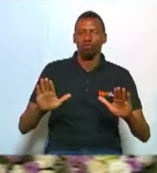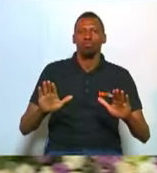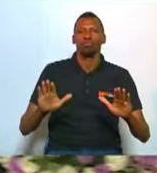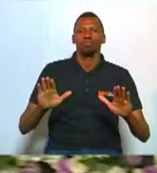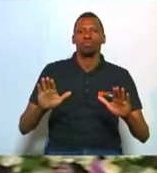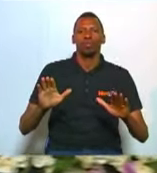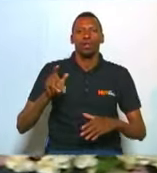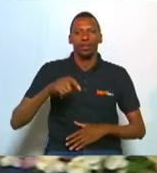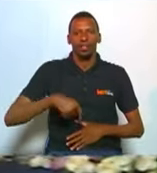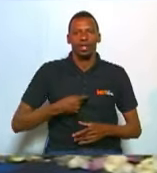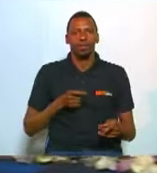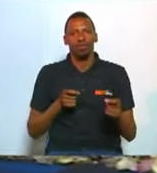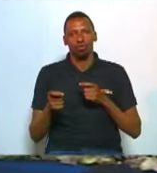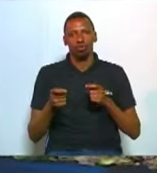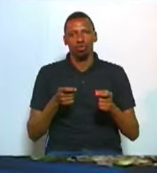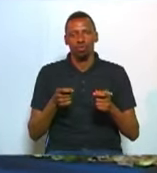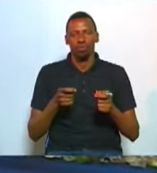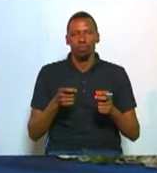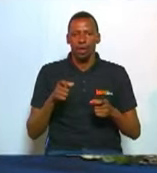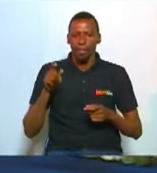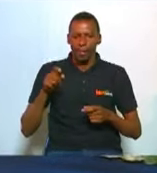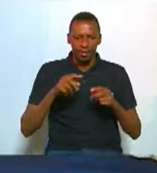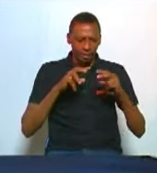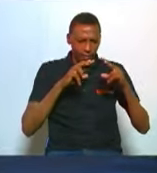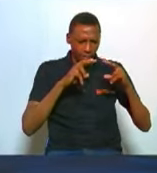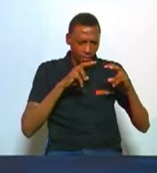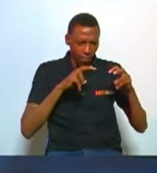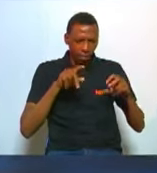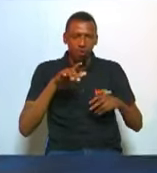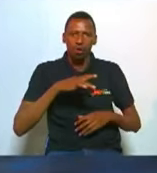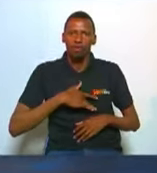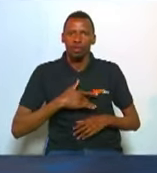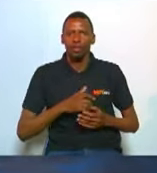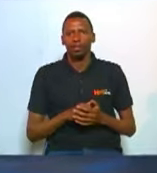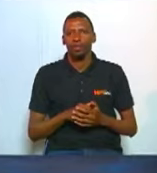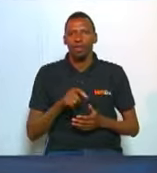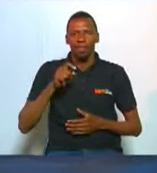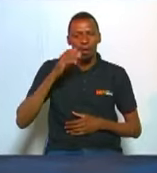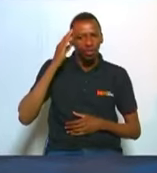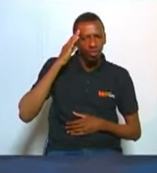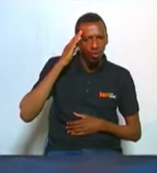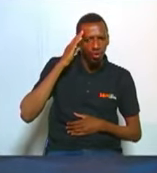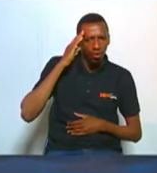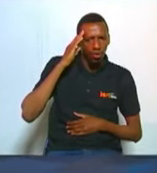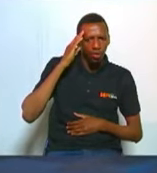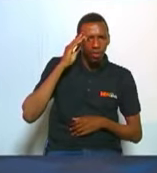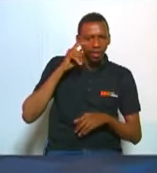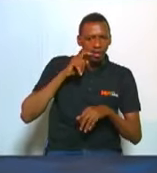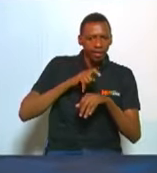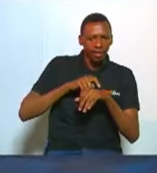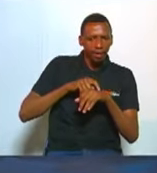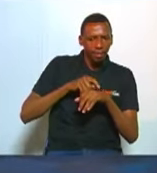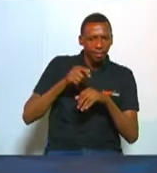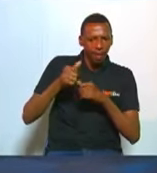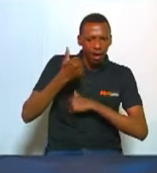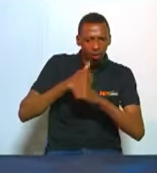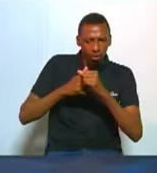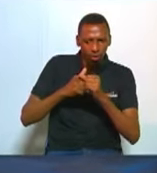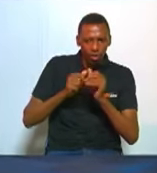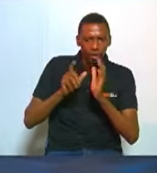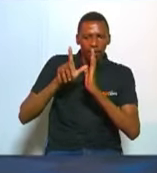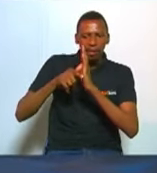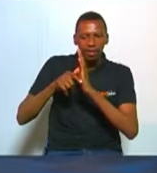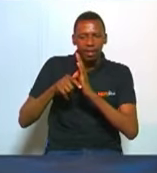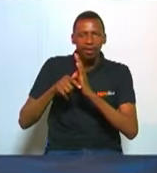Self-control. You have to analyze your feelings. You have to know the result of the action after feeling. And then you have to